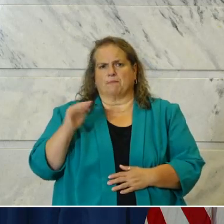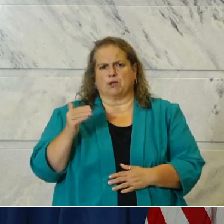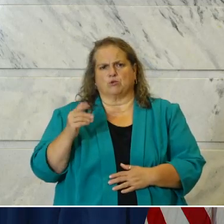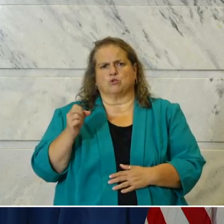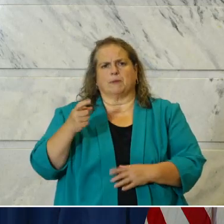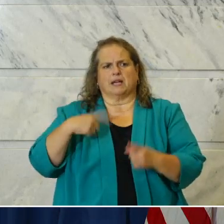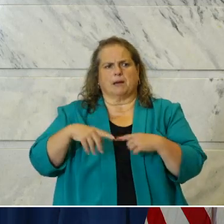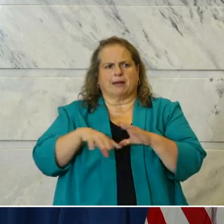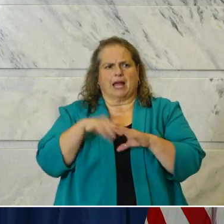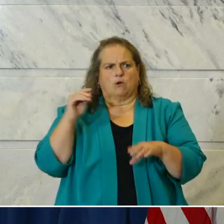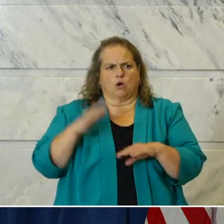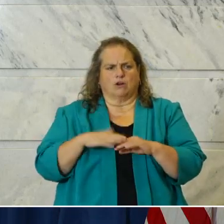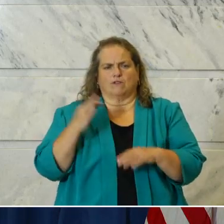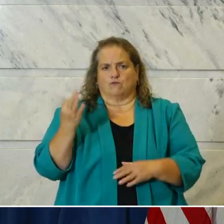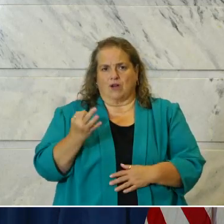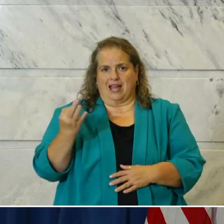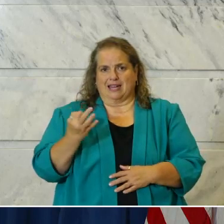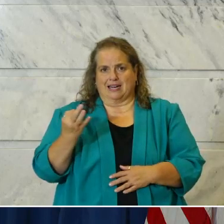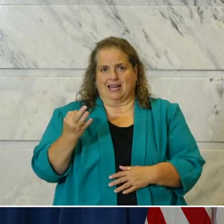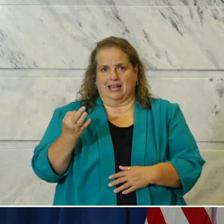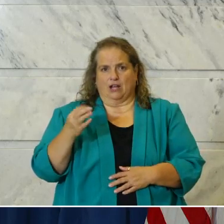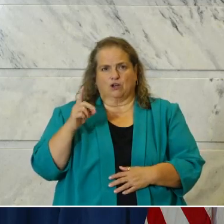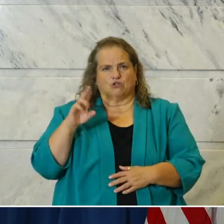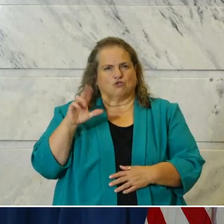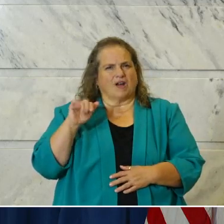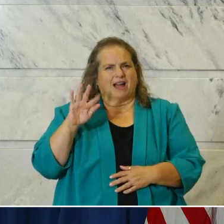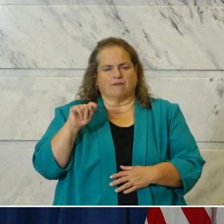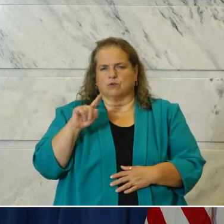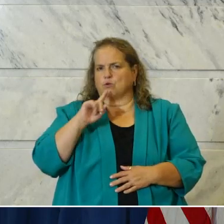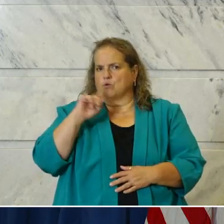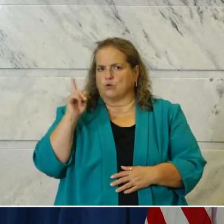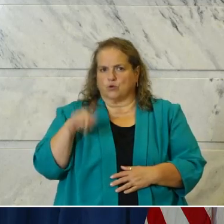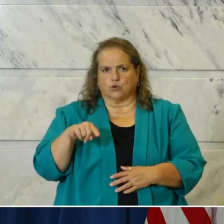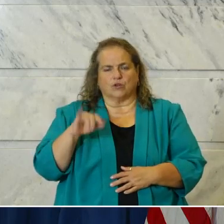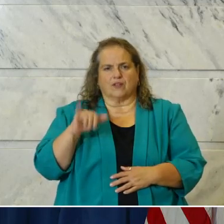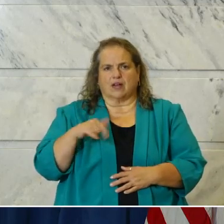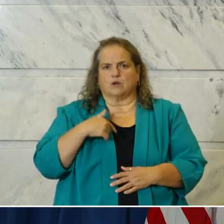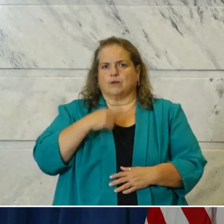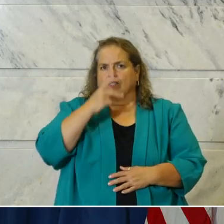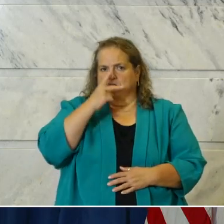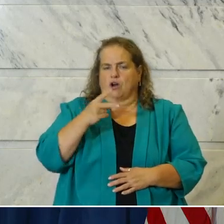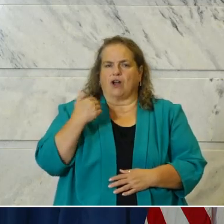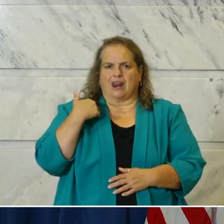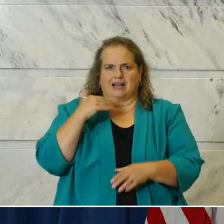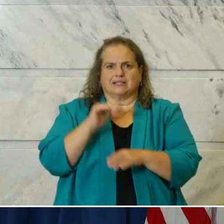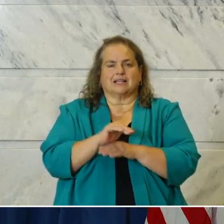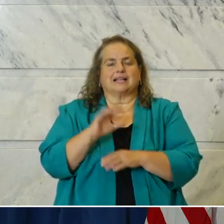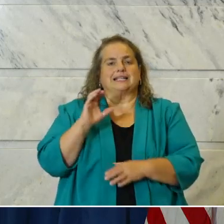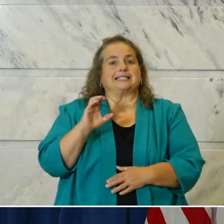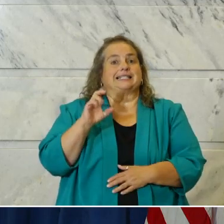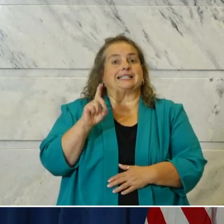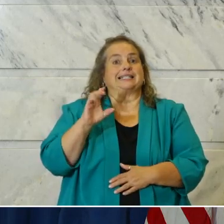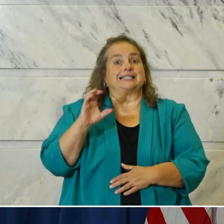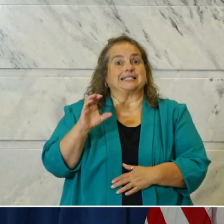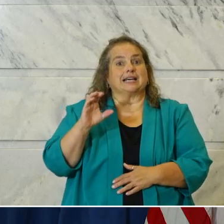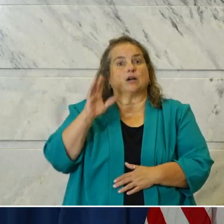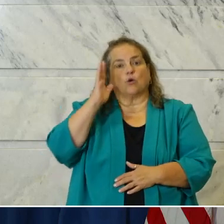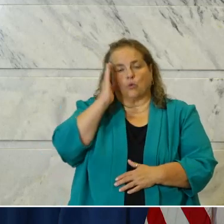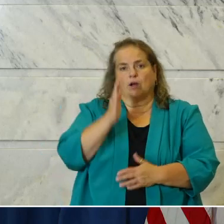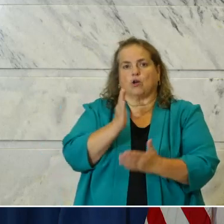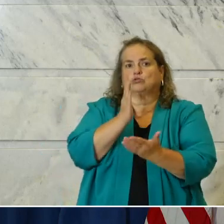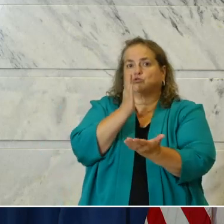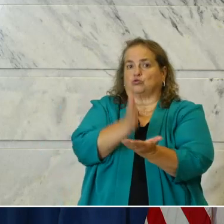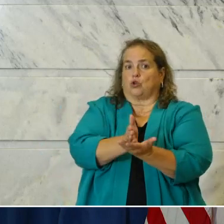on Friday. There's a draft order that we saw last night where the CDC is going to halt